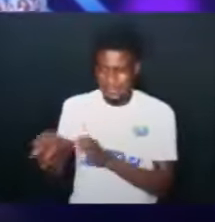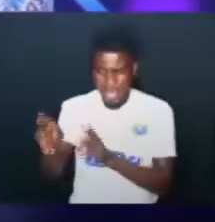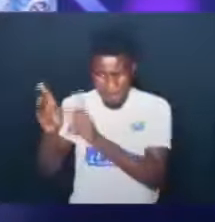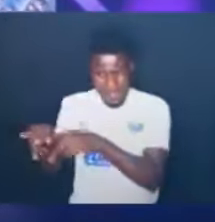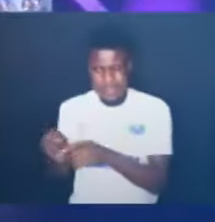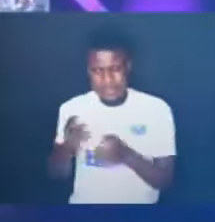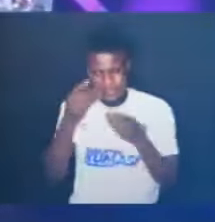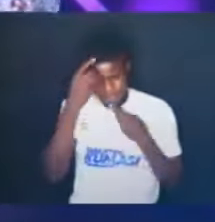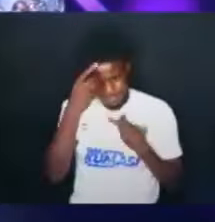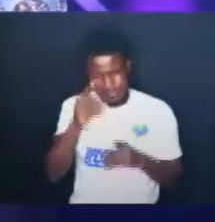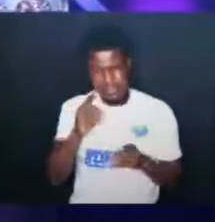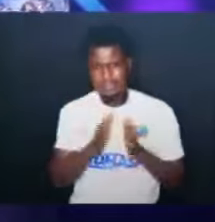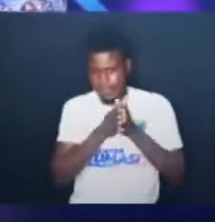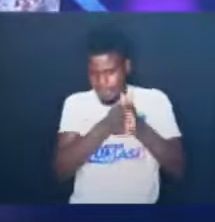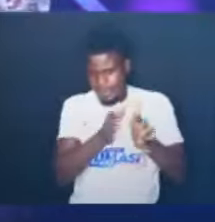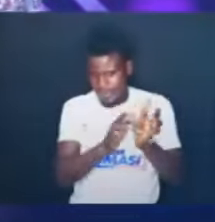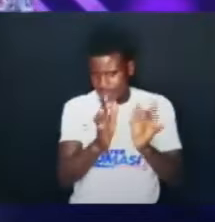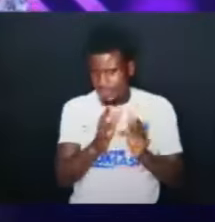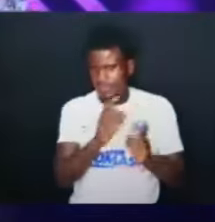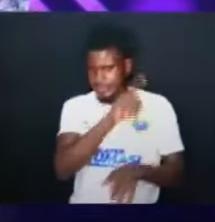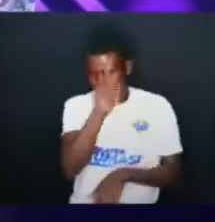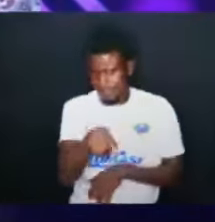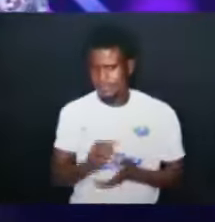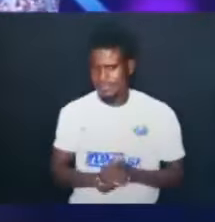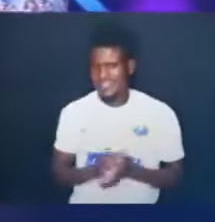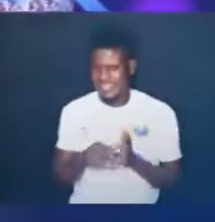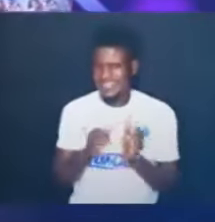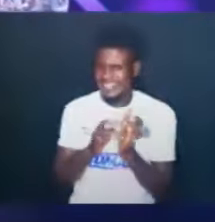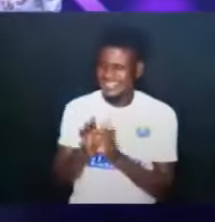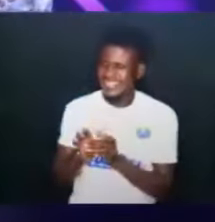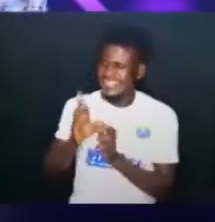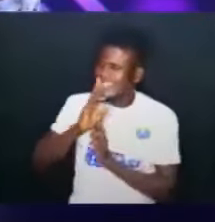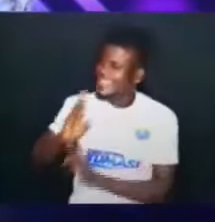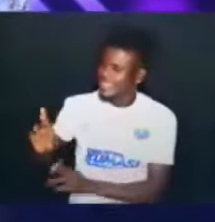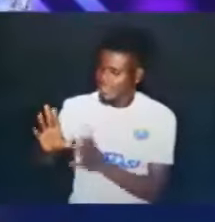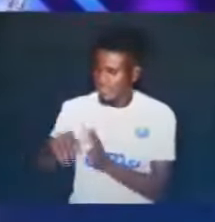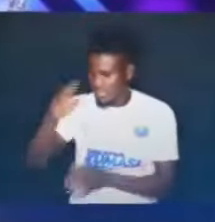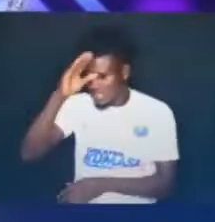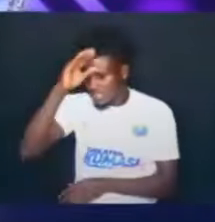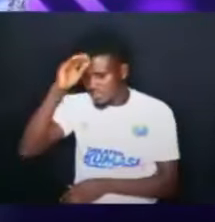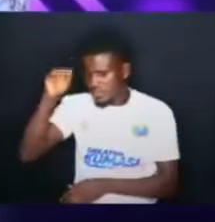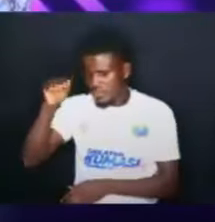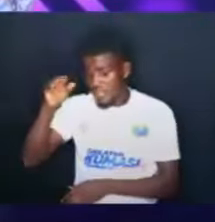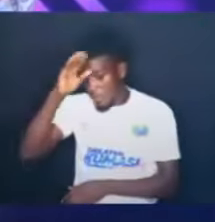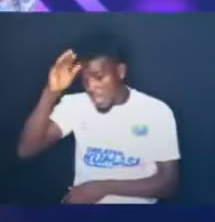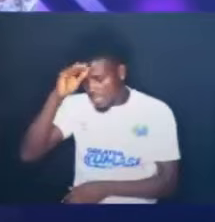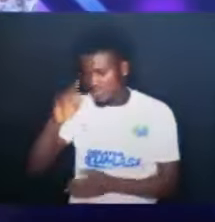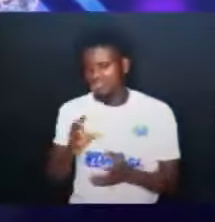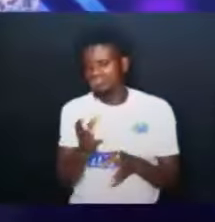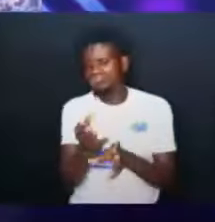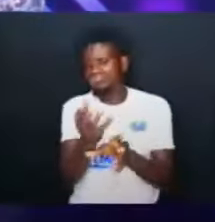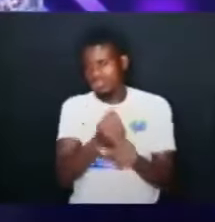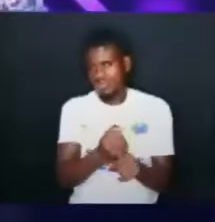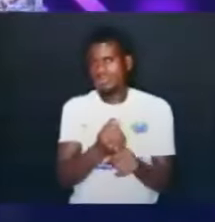no pomodia dia sebise bitum. Jesus answered and the man concluded. The man actually summed up what Jesus said